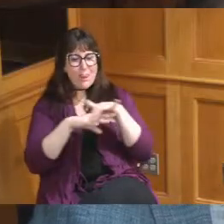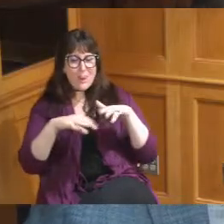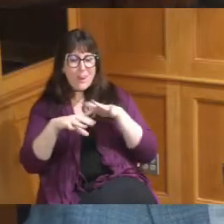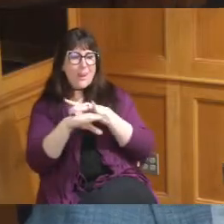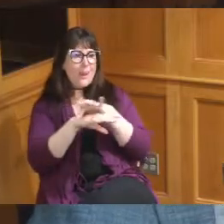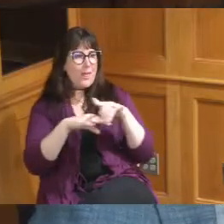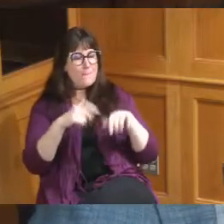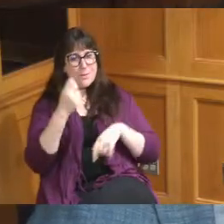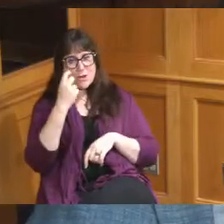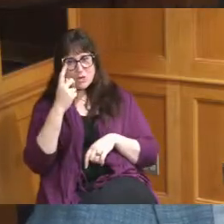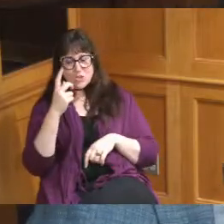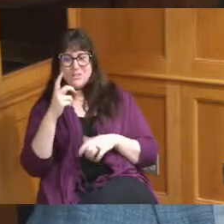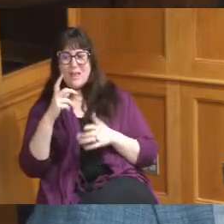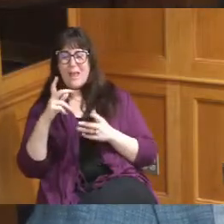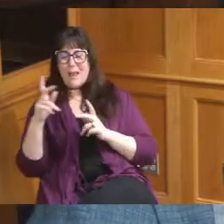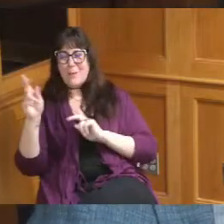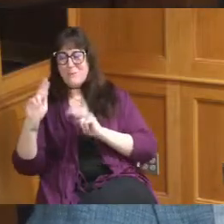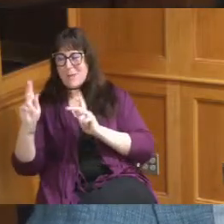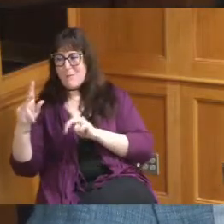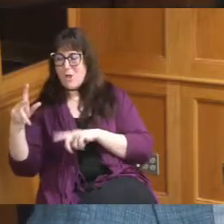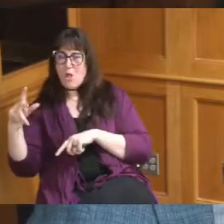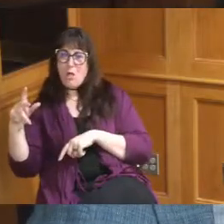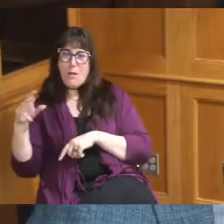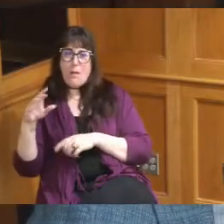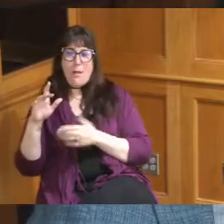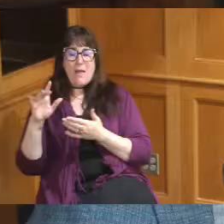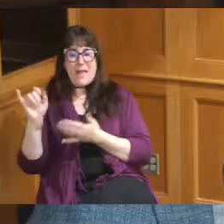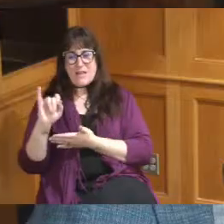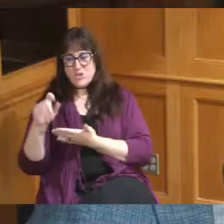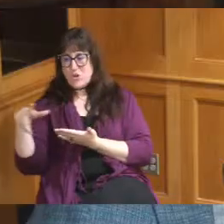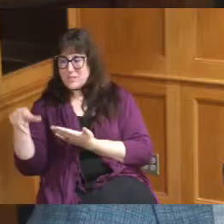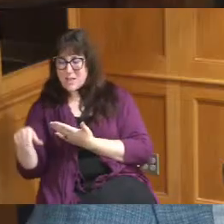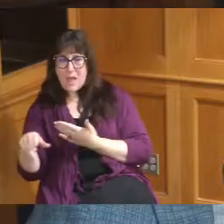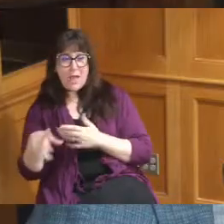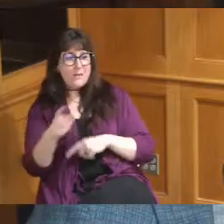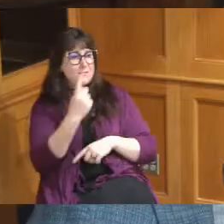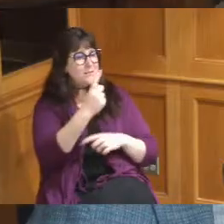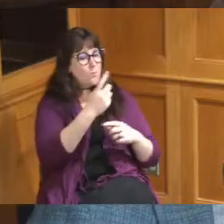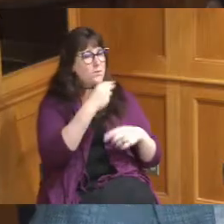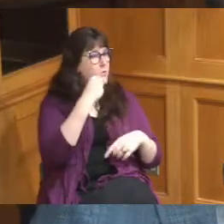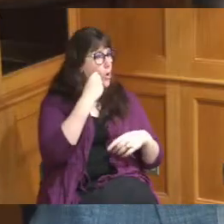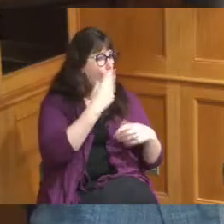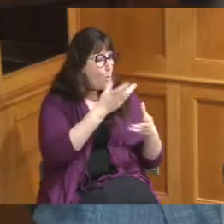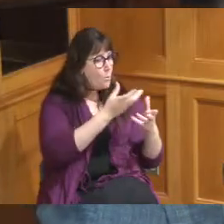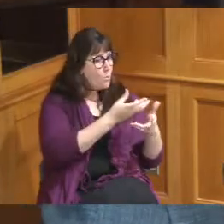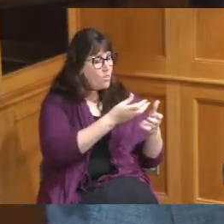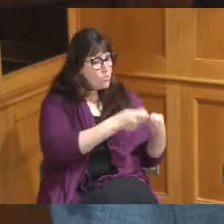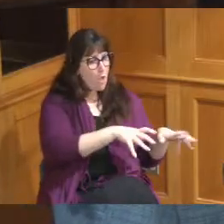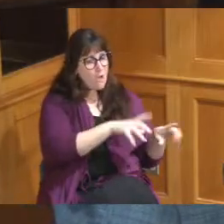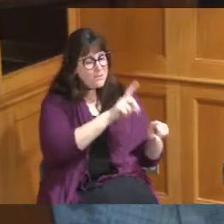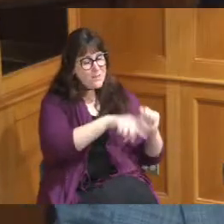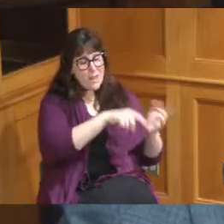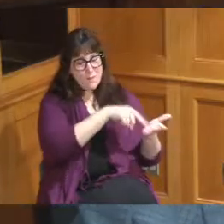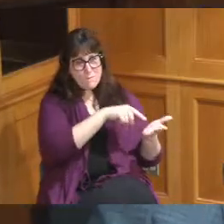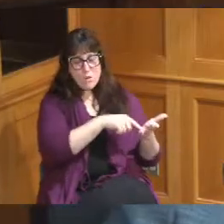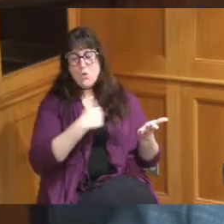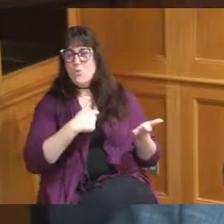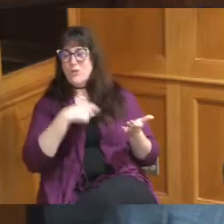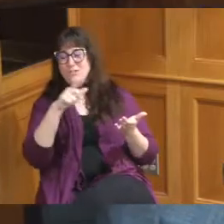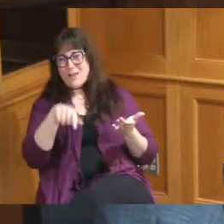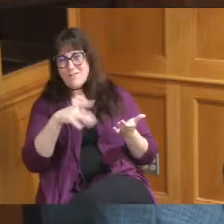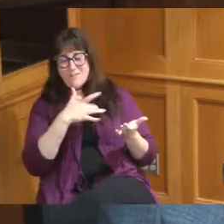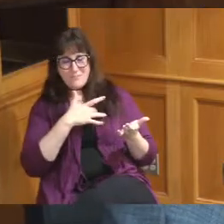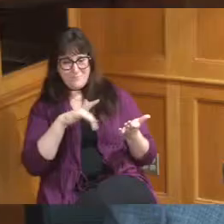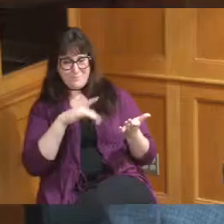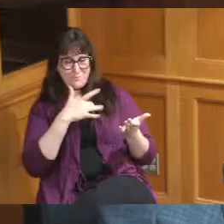cut and grandma's losing Medicare and somebody's losing their house. And, we got to be sensitive to